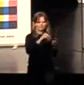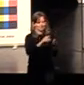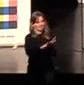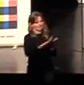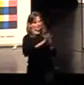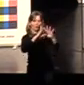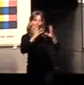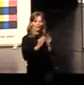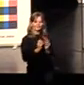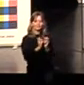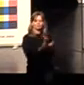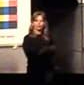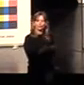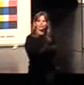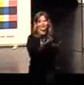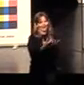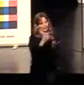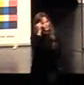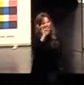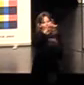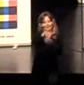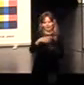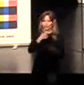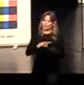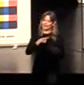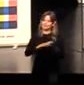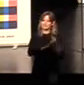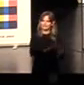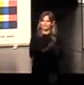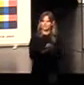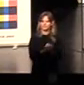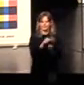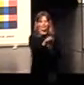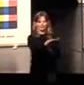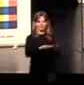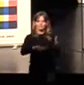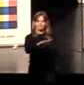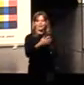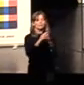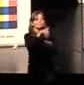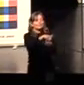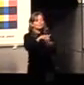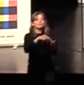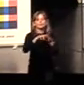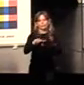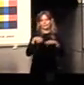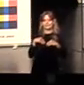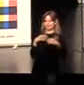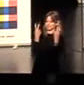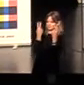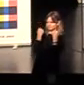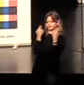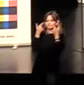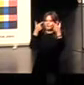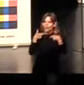membership humanity in de republiq membership is olie die termen by accepting de values